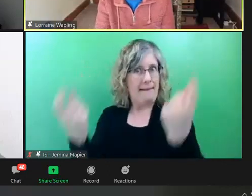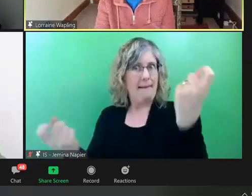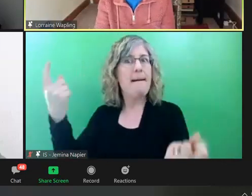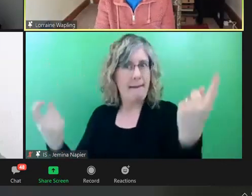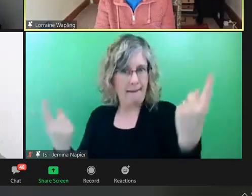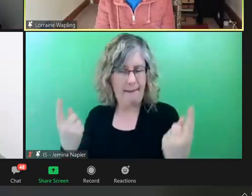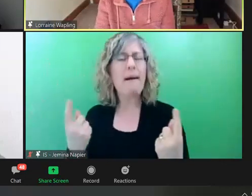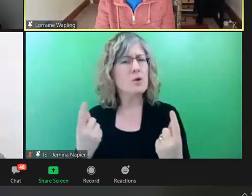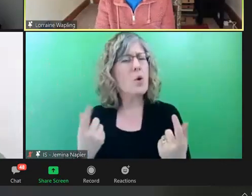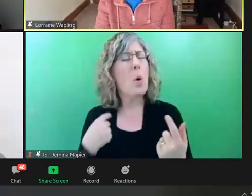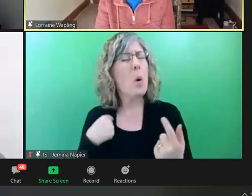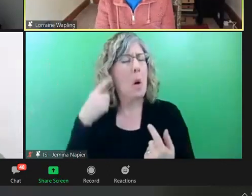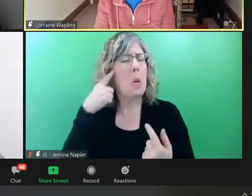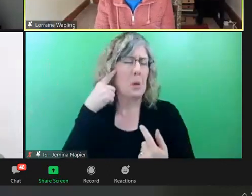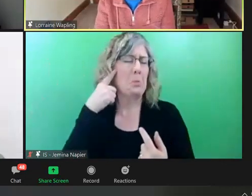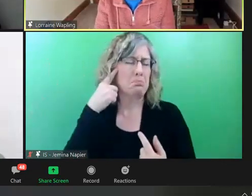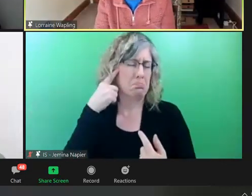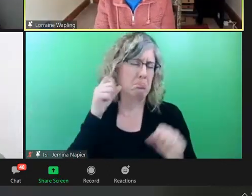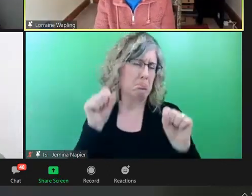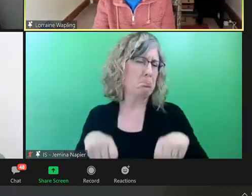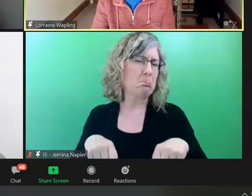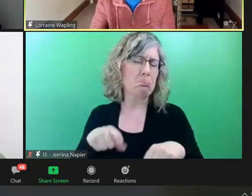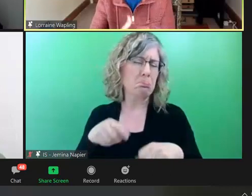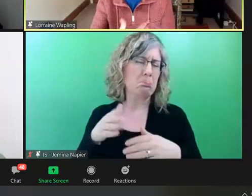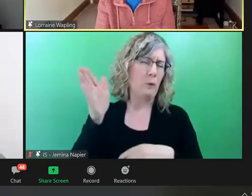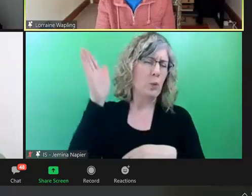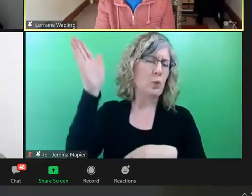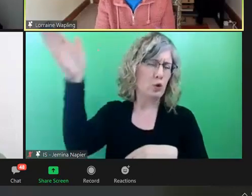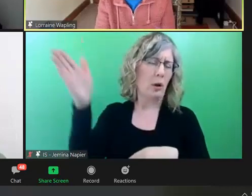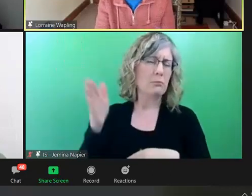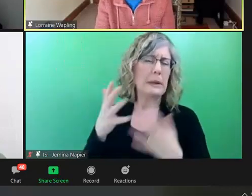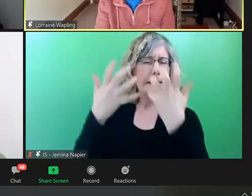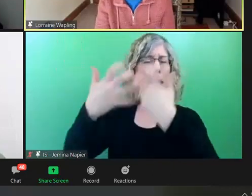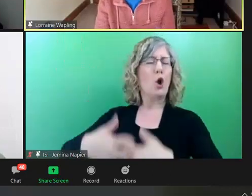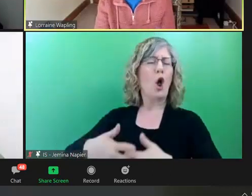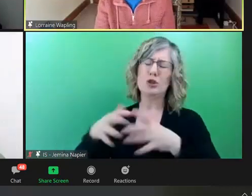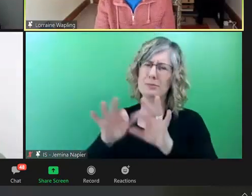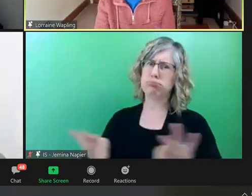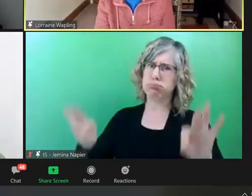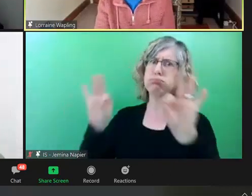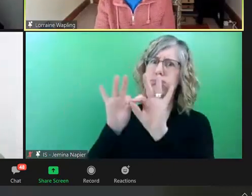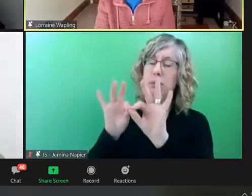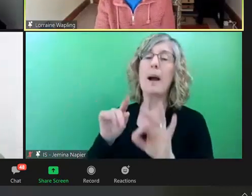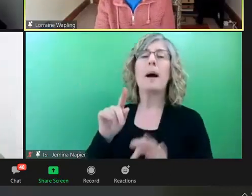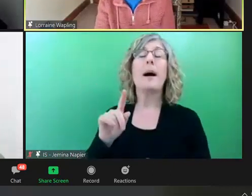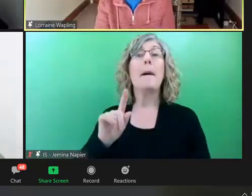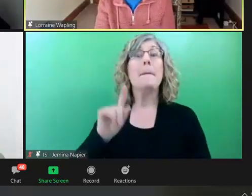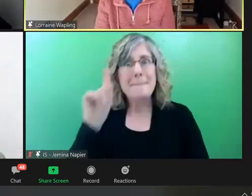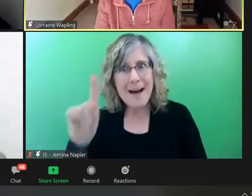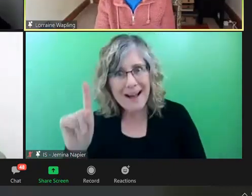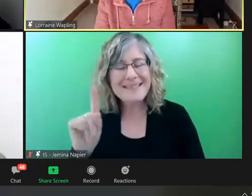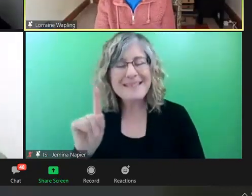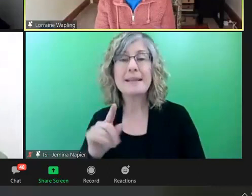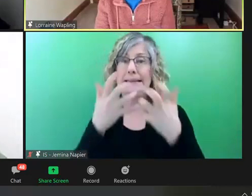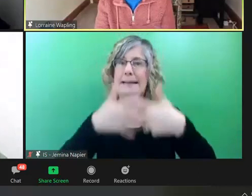become an important resource. But I think often with this kind of tech, on its own, it doesn't solve the